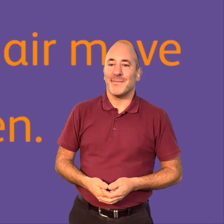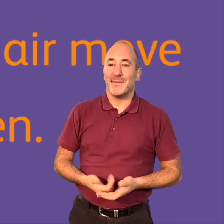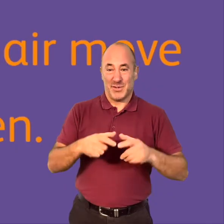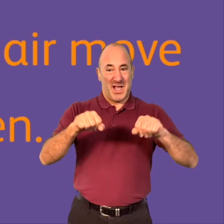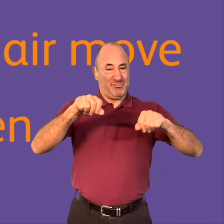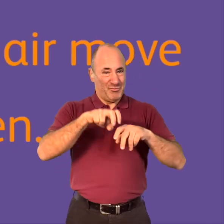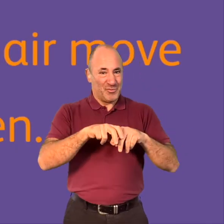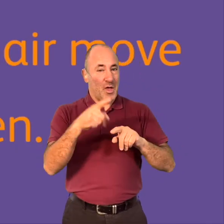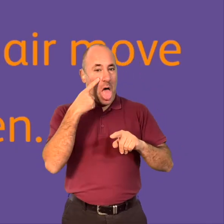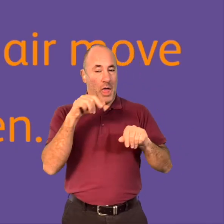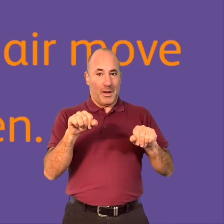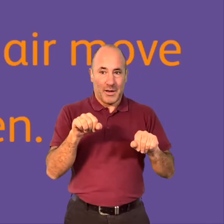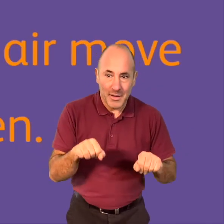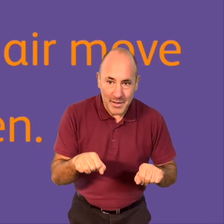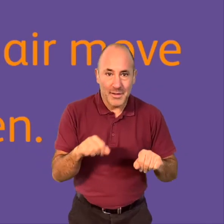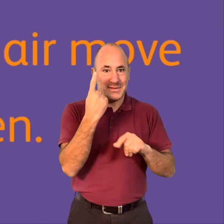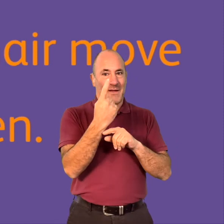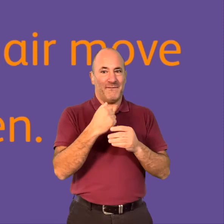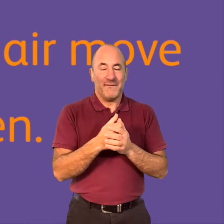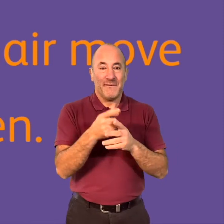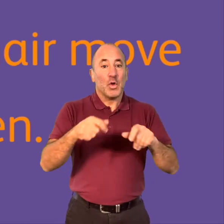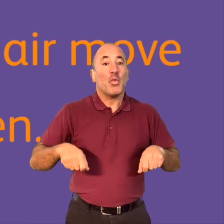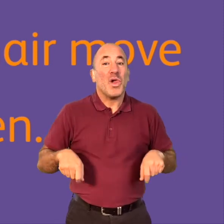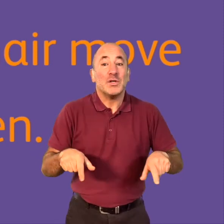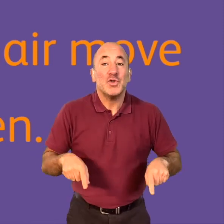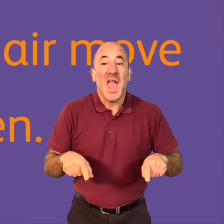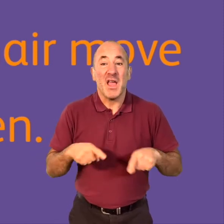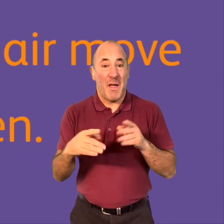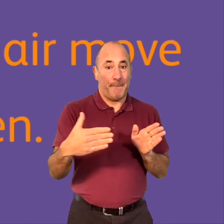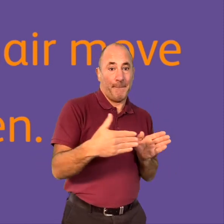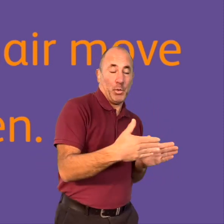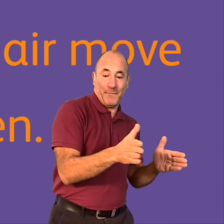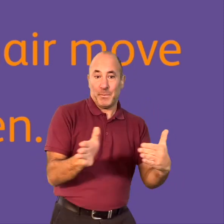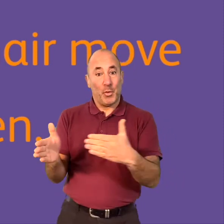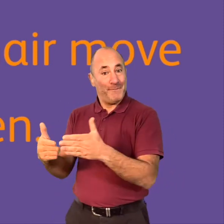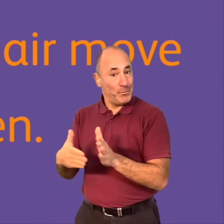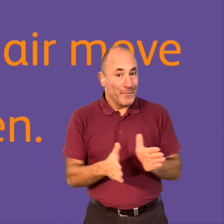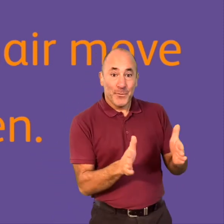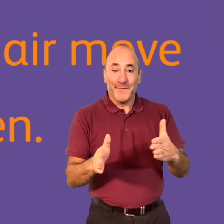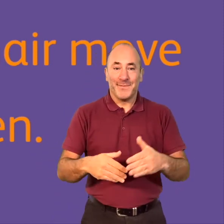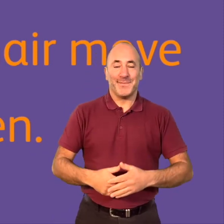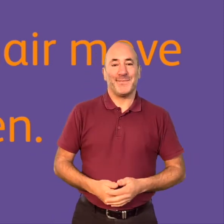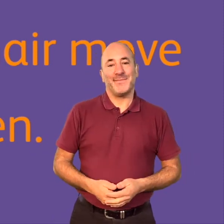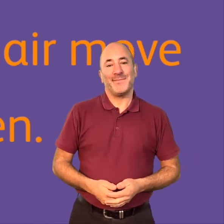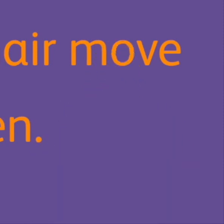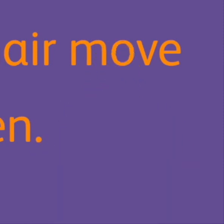Sit in a chair and try rocking back and forth. If you're in a wheelchair, move across the screen.